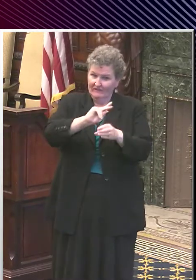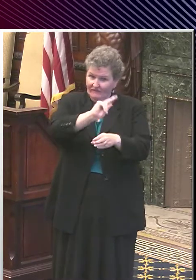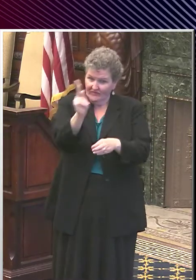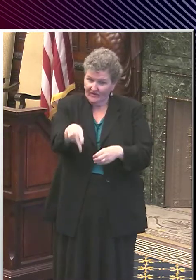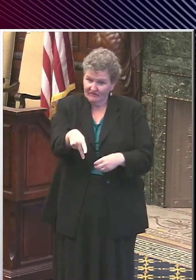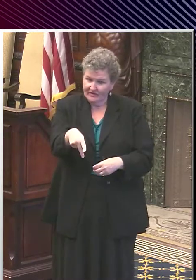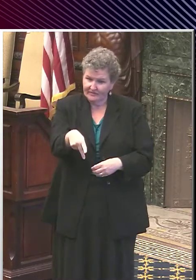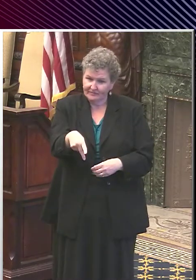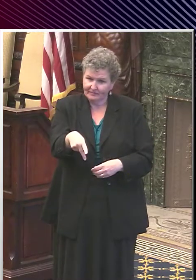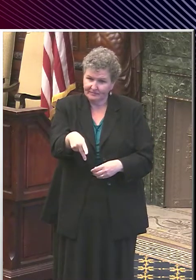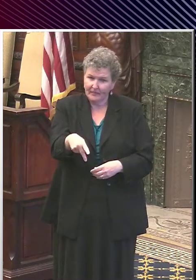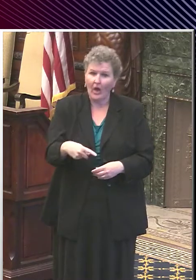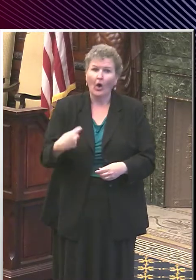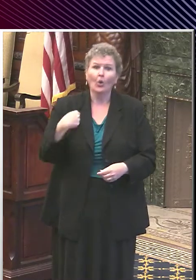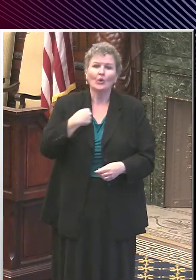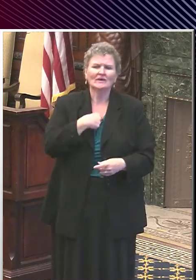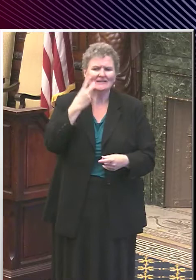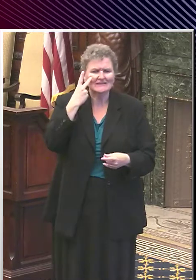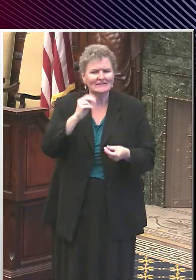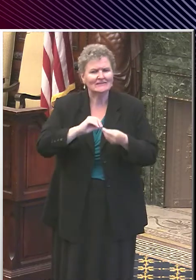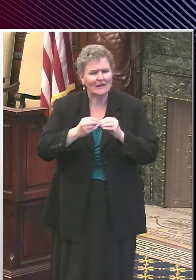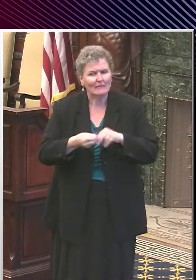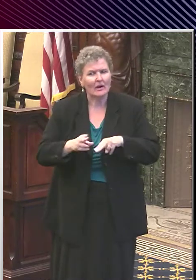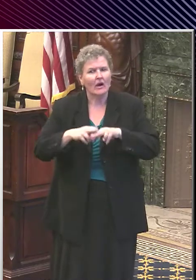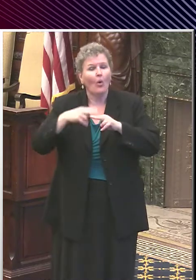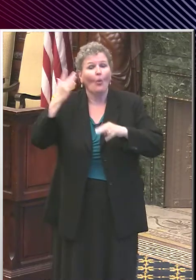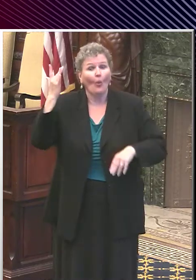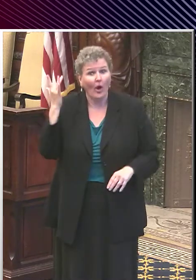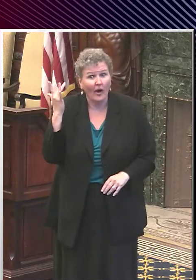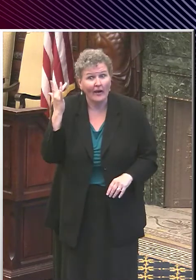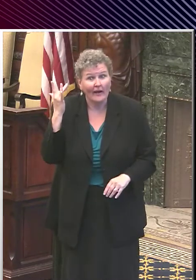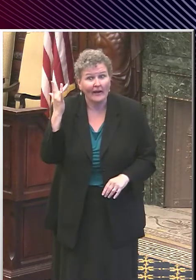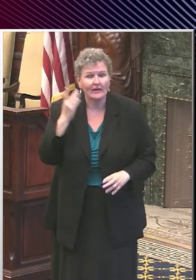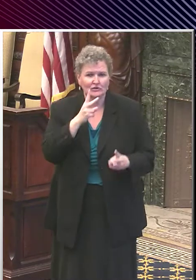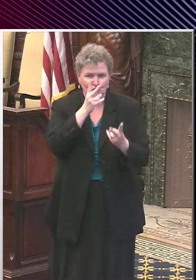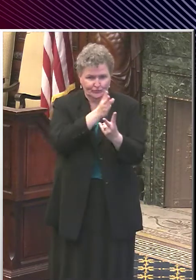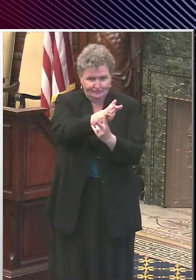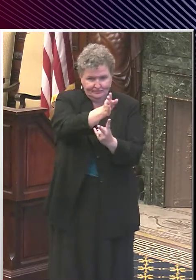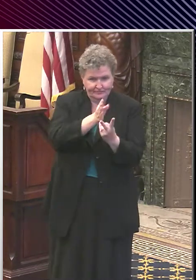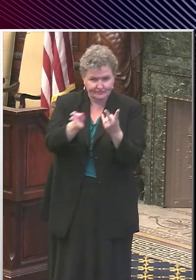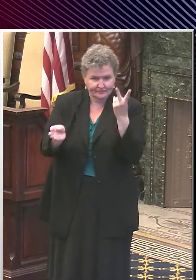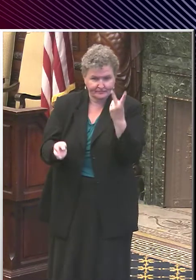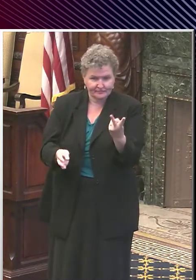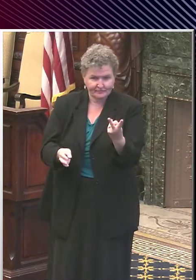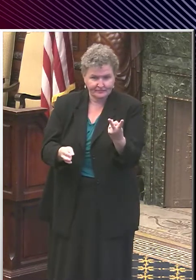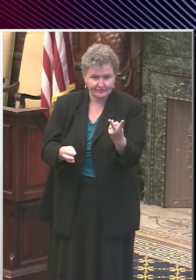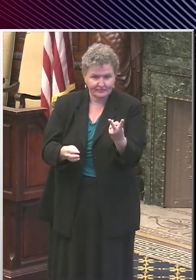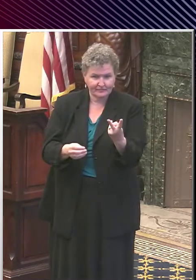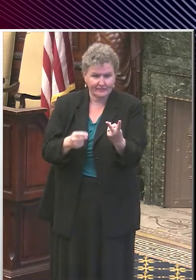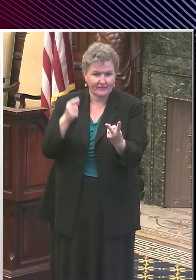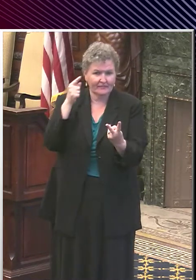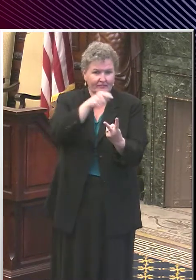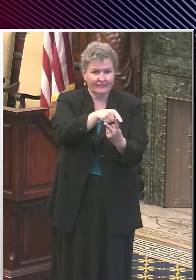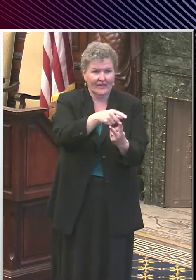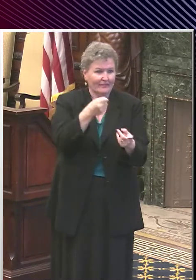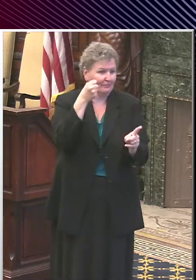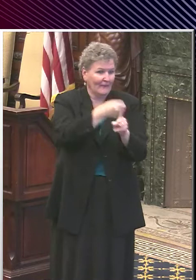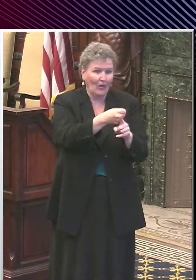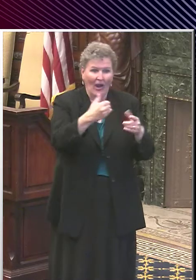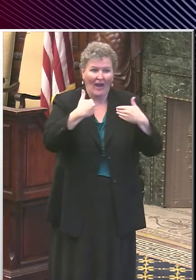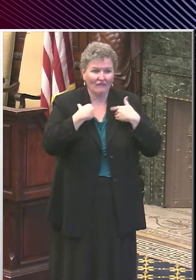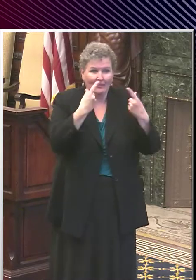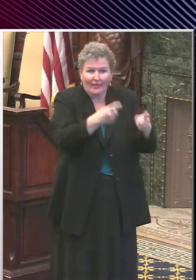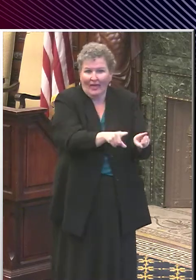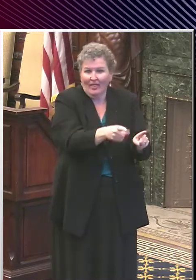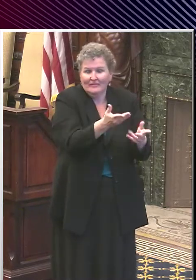that we're seeing this now? I think that there are two things going on at one time. First of all, the second wave has simply hit us right now. To a certain extent,